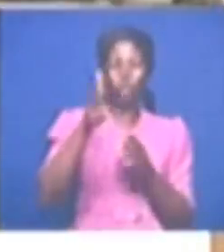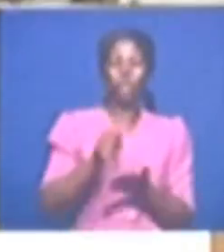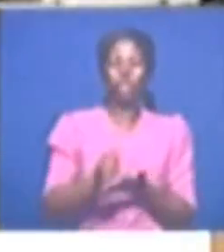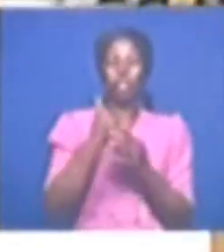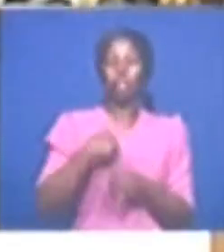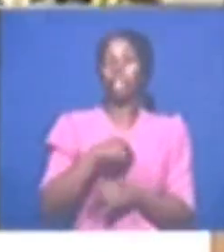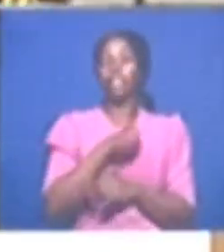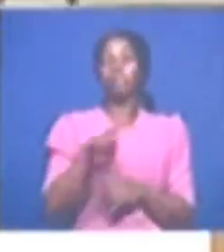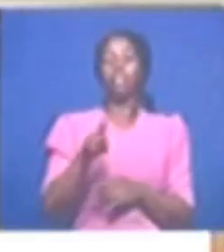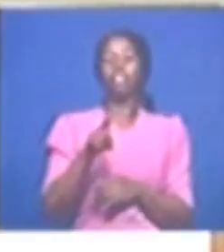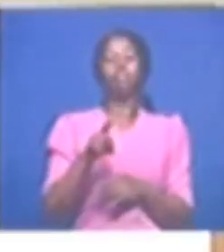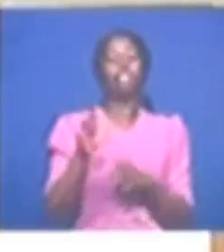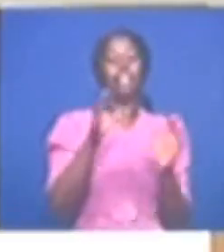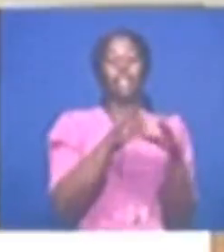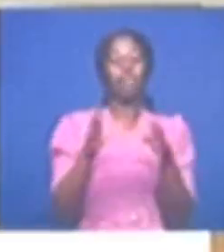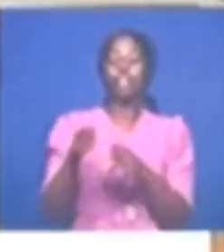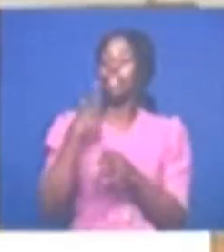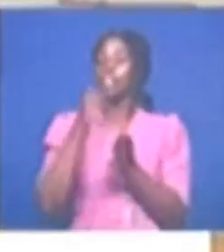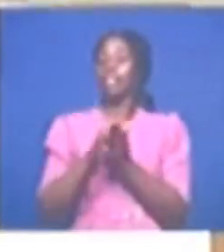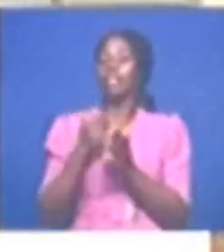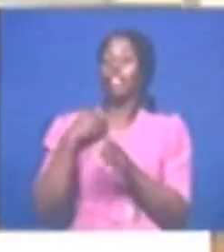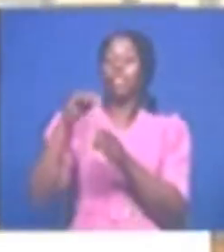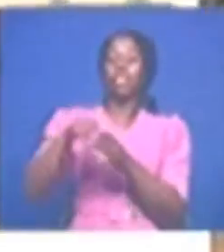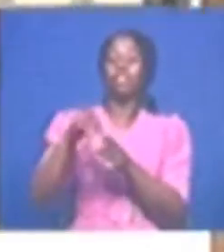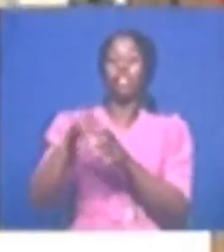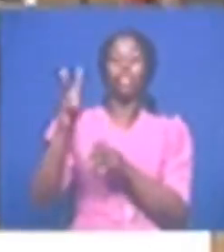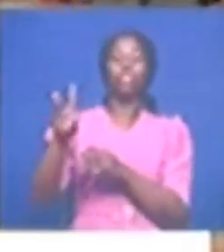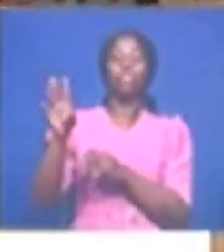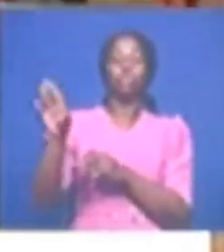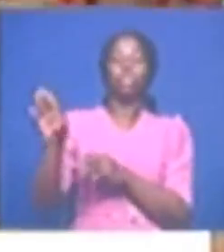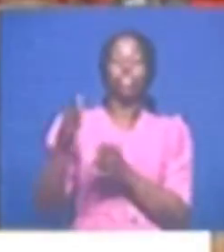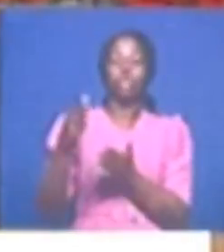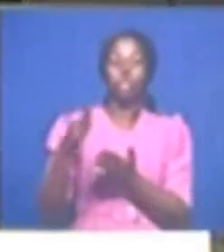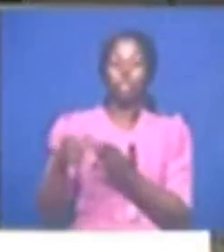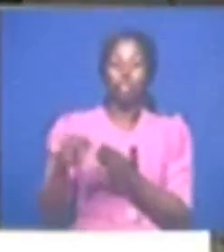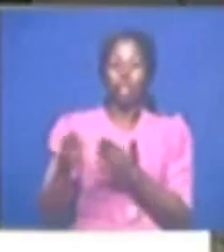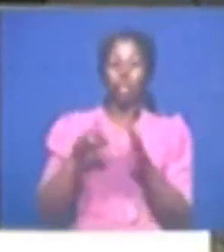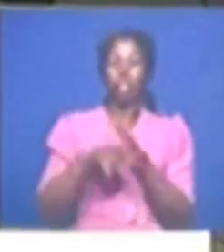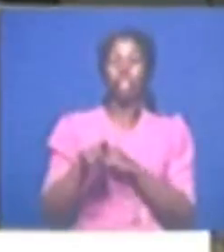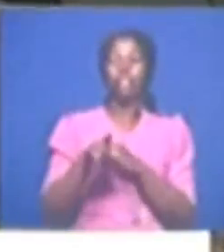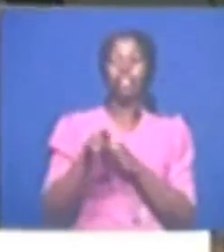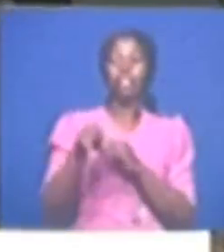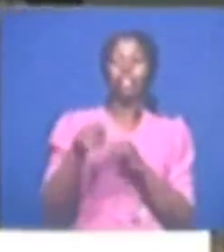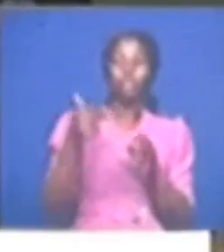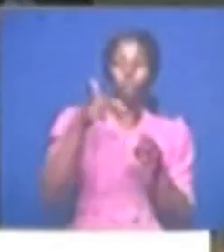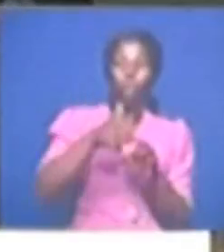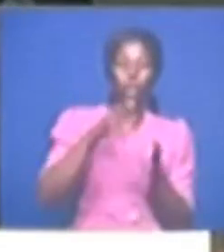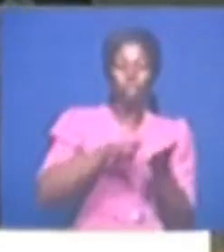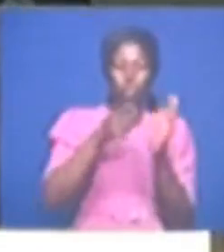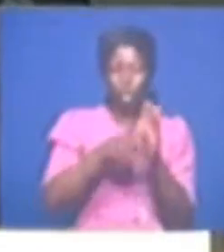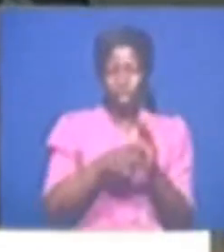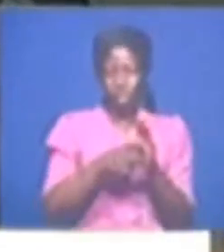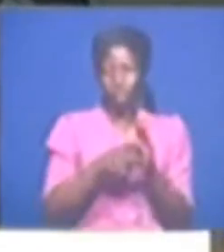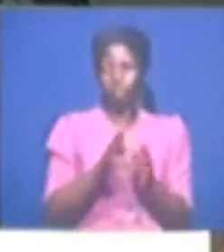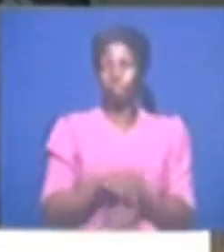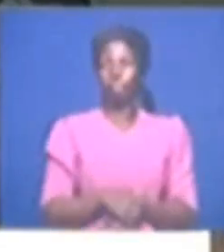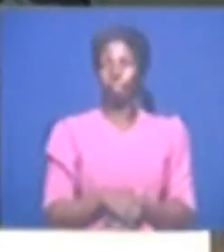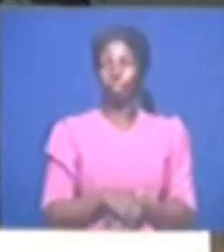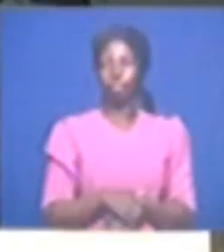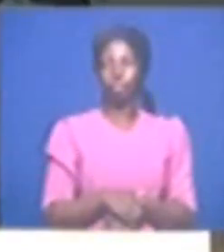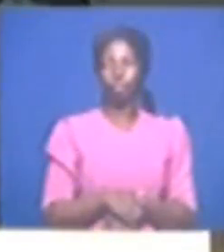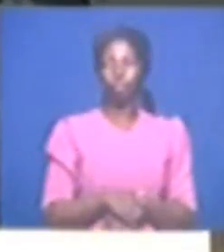they have so far invested $2 billion in the crude oil project. Well, the flagging off of a convoy of trucks, each